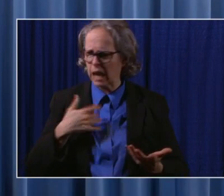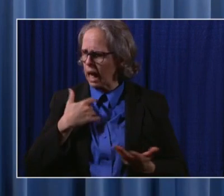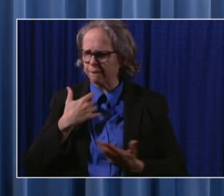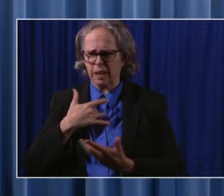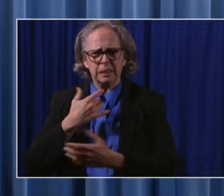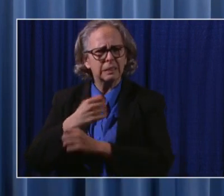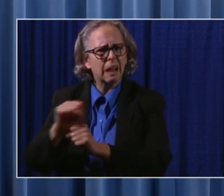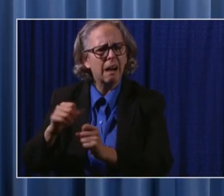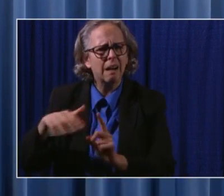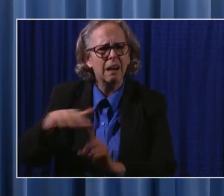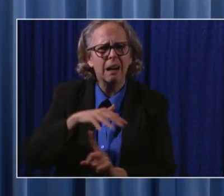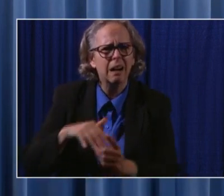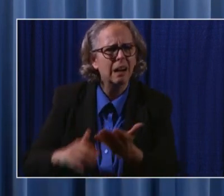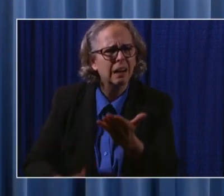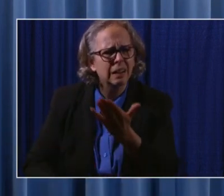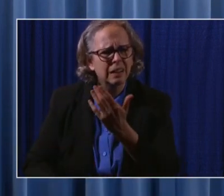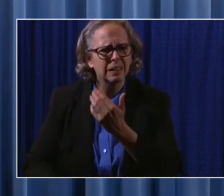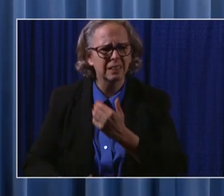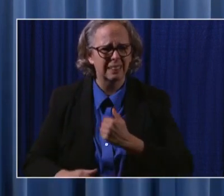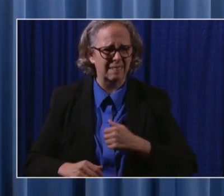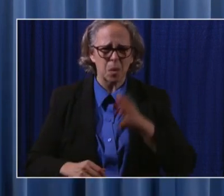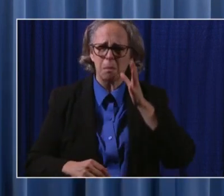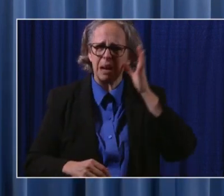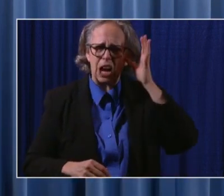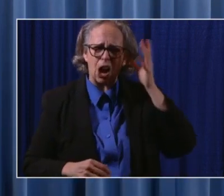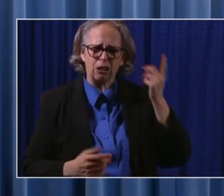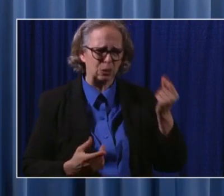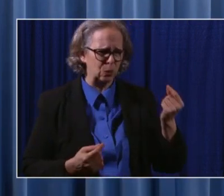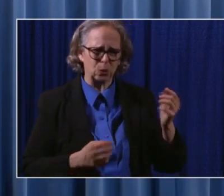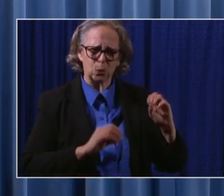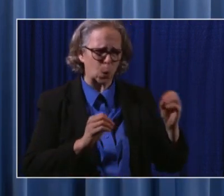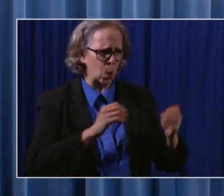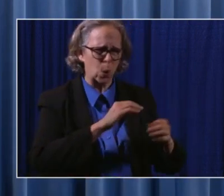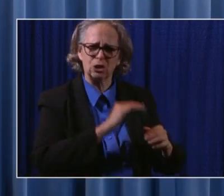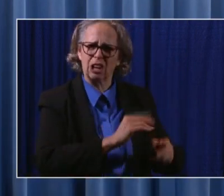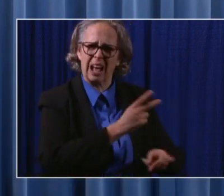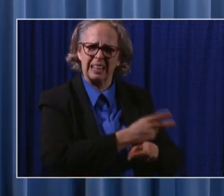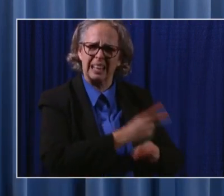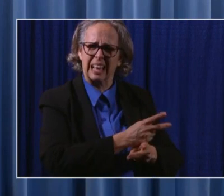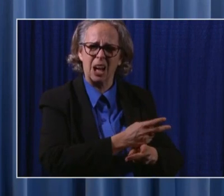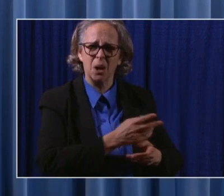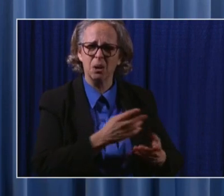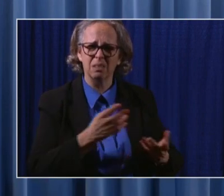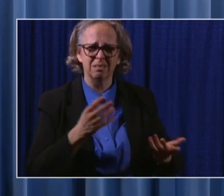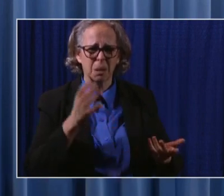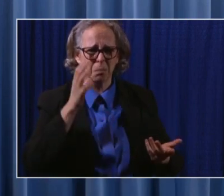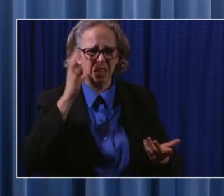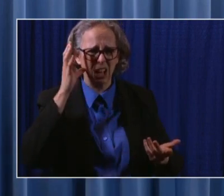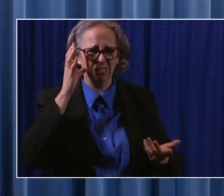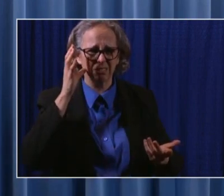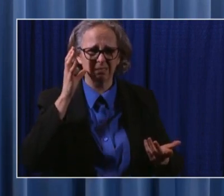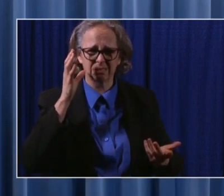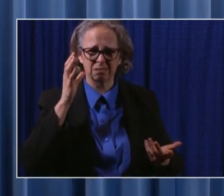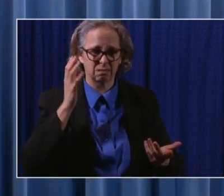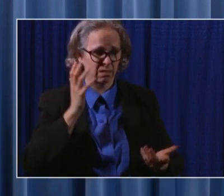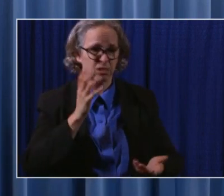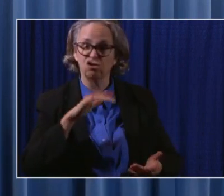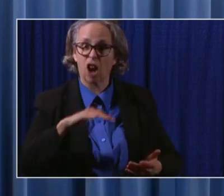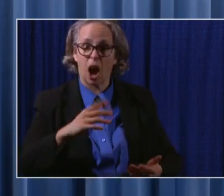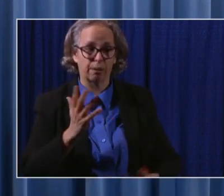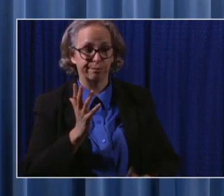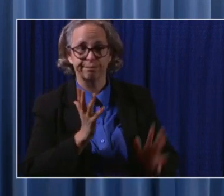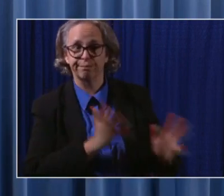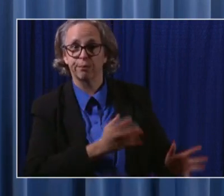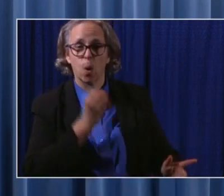care, parents may resort to less than ideal options because they have no choice for their child care. That might include relying